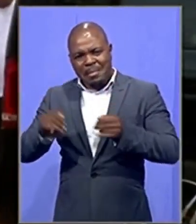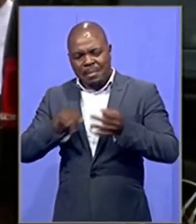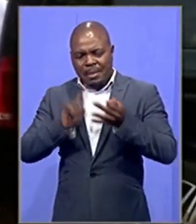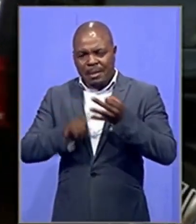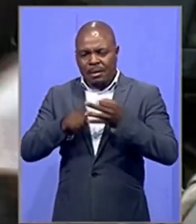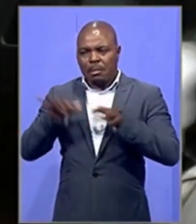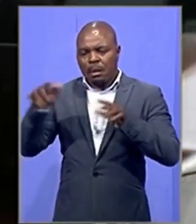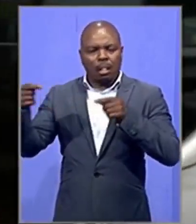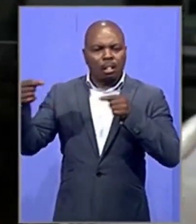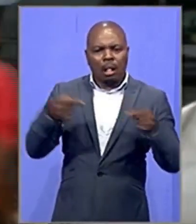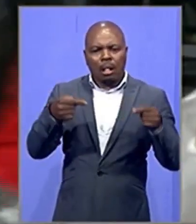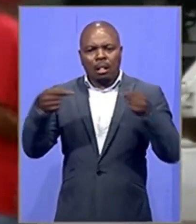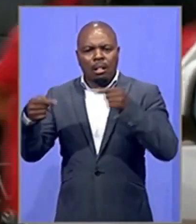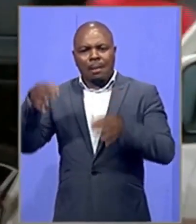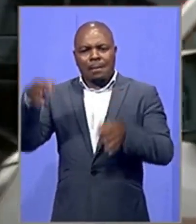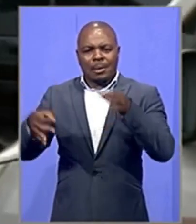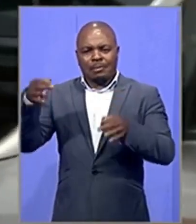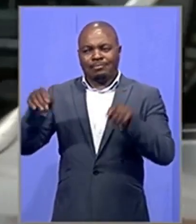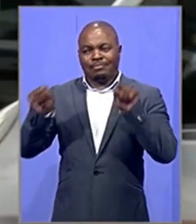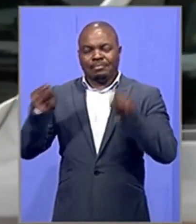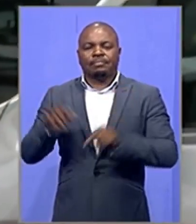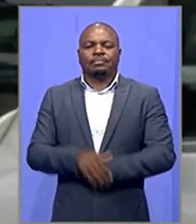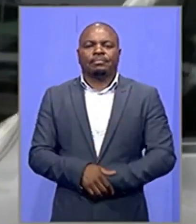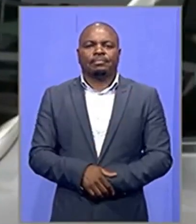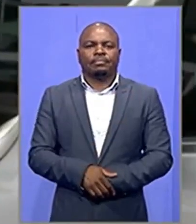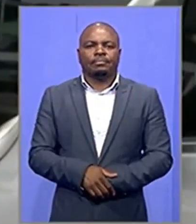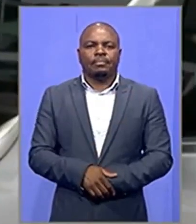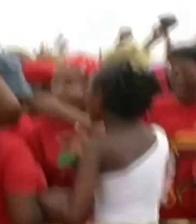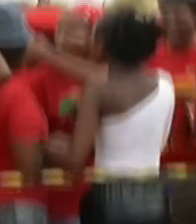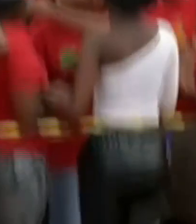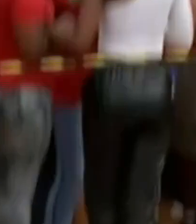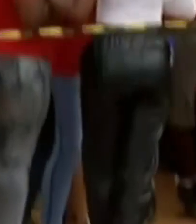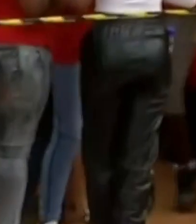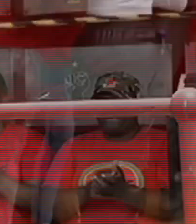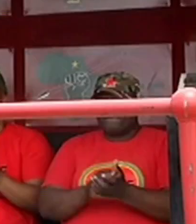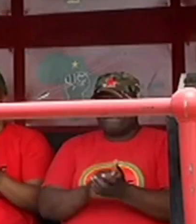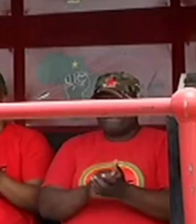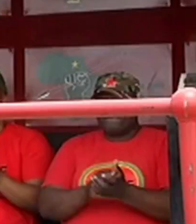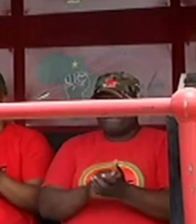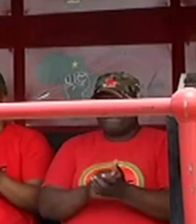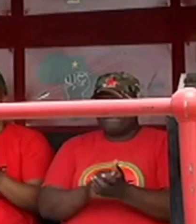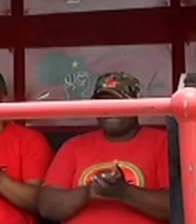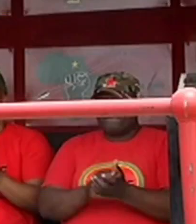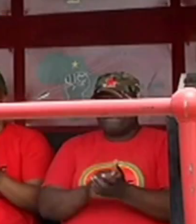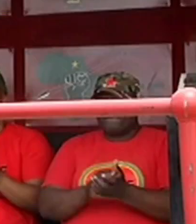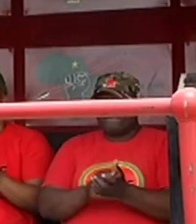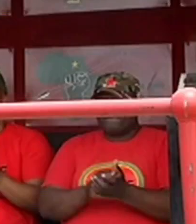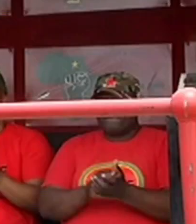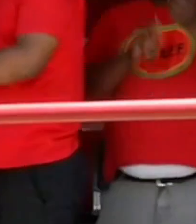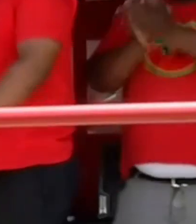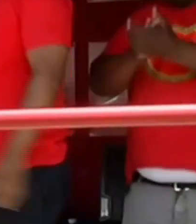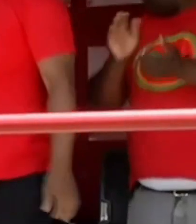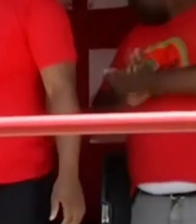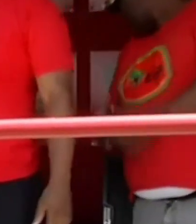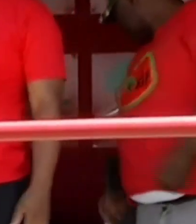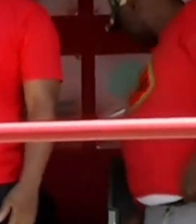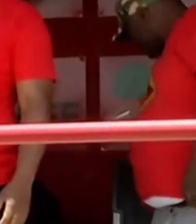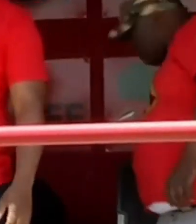hlolana ga diolo ga boradipolitiki. Malema o be a bolela motseng wa bodibe ka Lichtenberg.